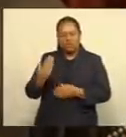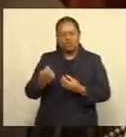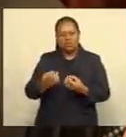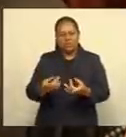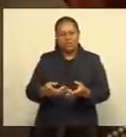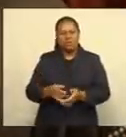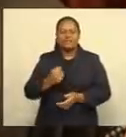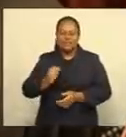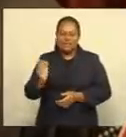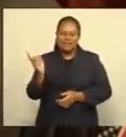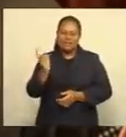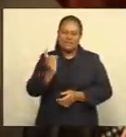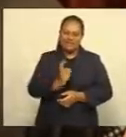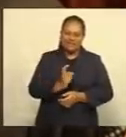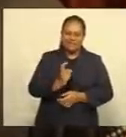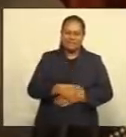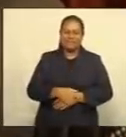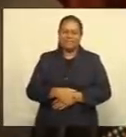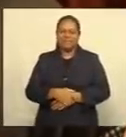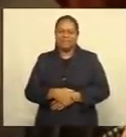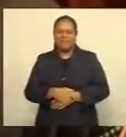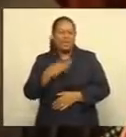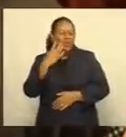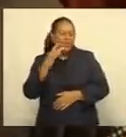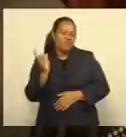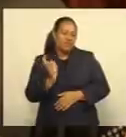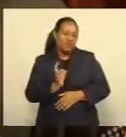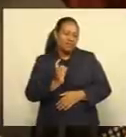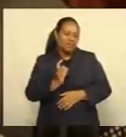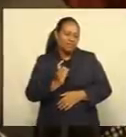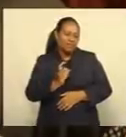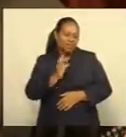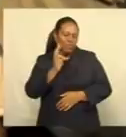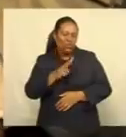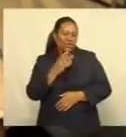come and watch me during my games. They always come right from